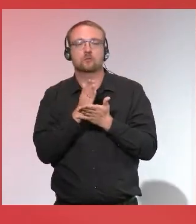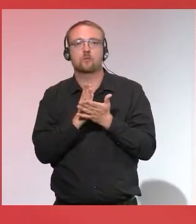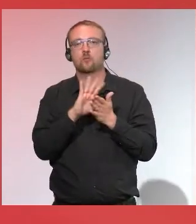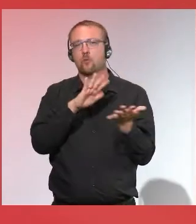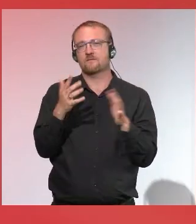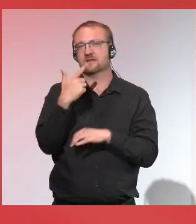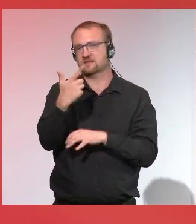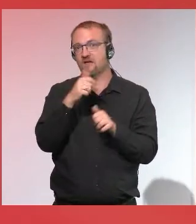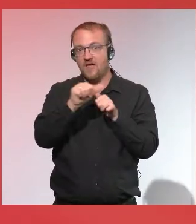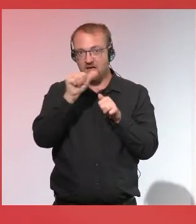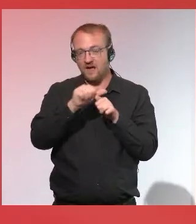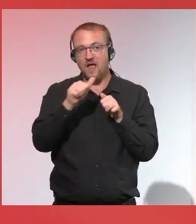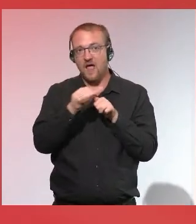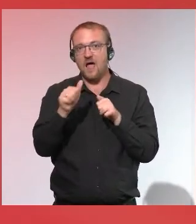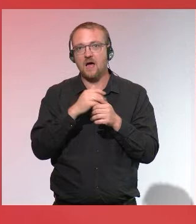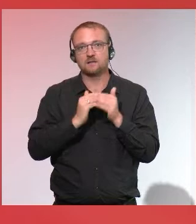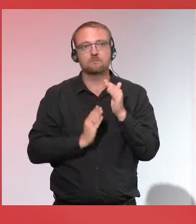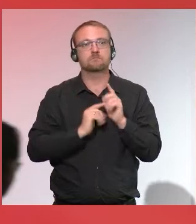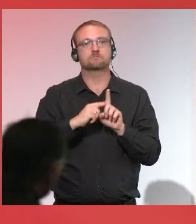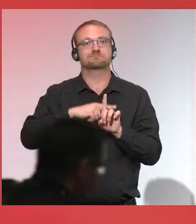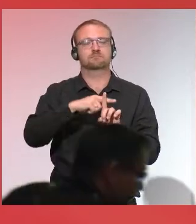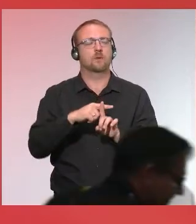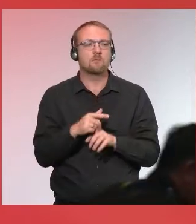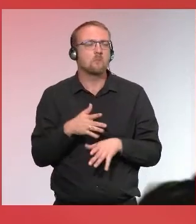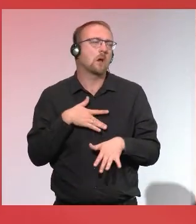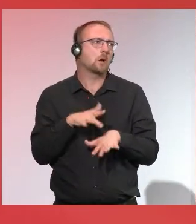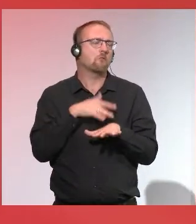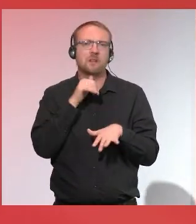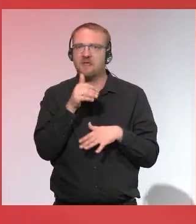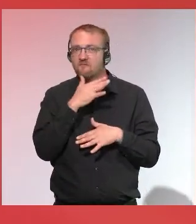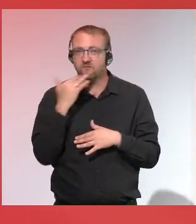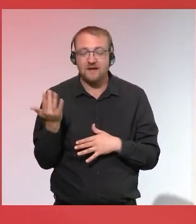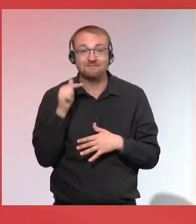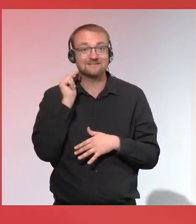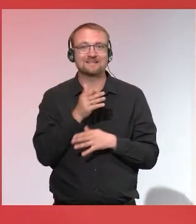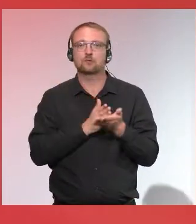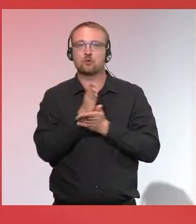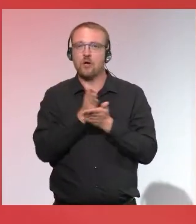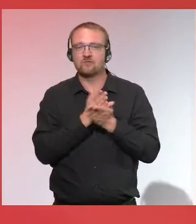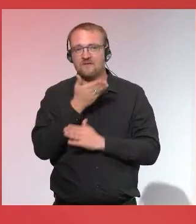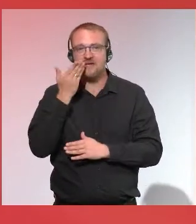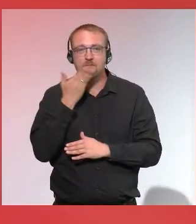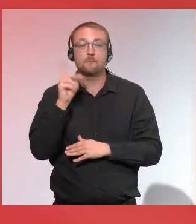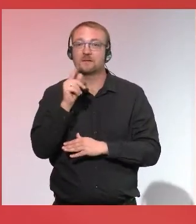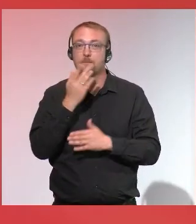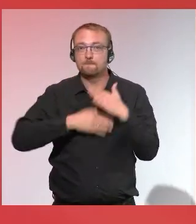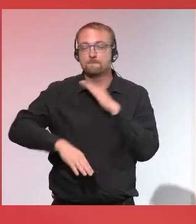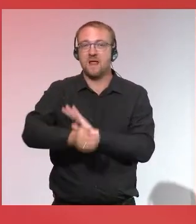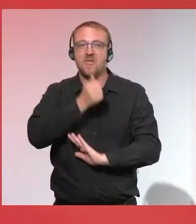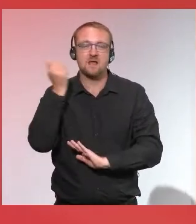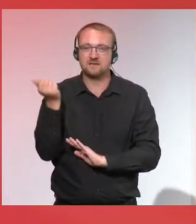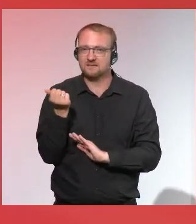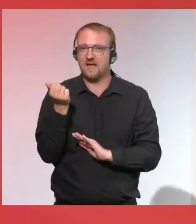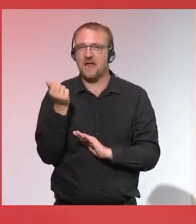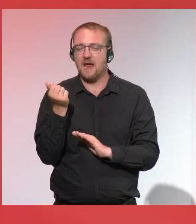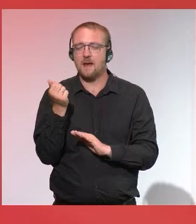think, doesn't sound like much, but that's the average warming, which means that the extremes, so like the maximum minimum, are changing much more,